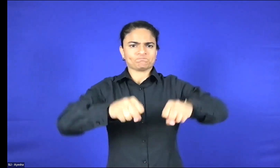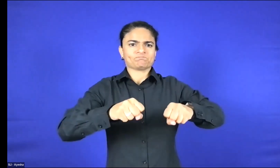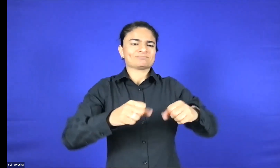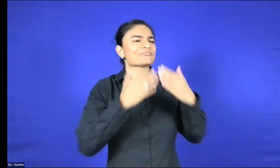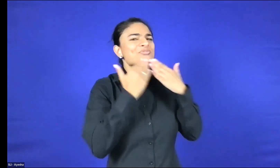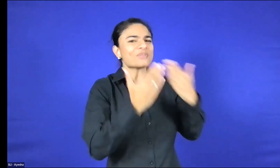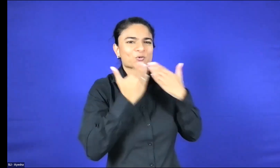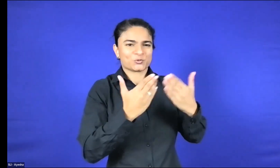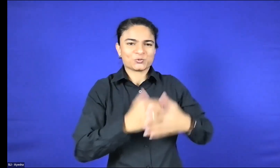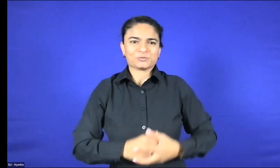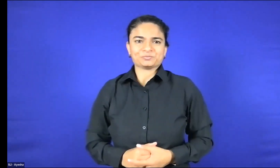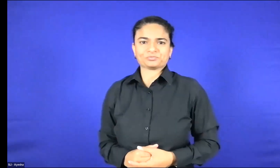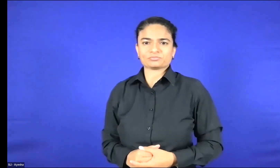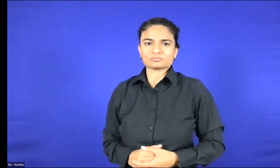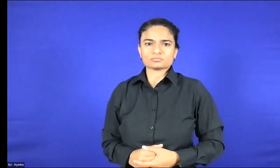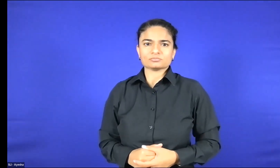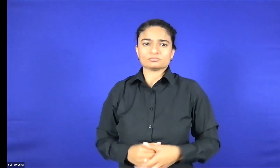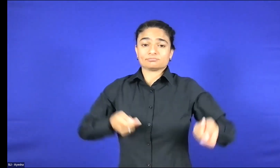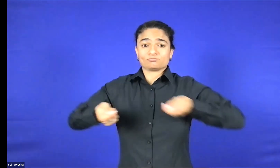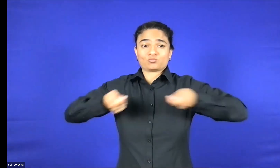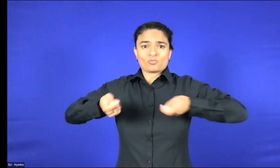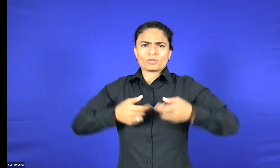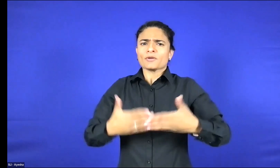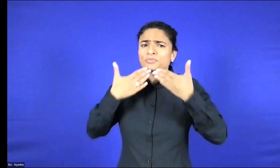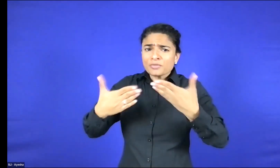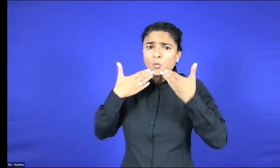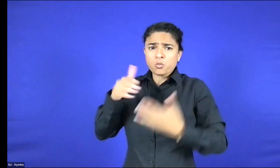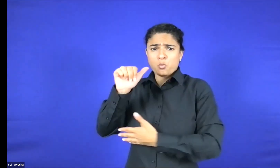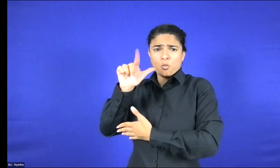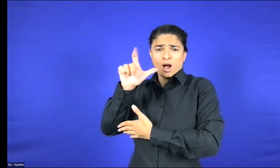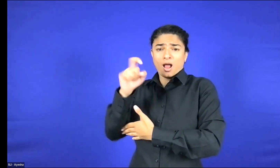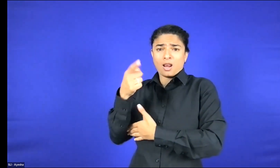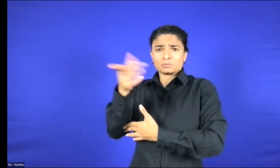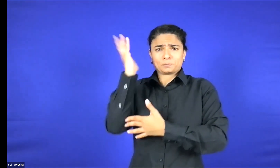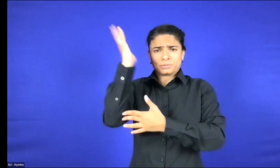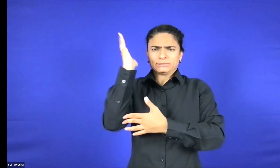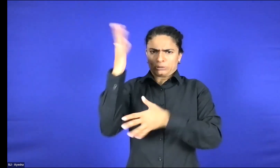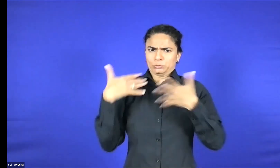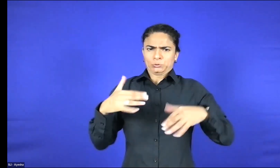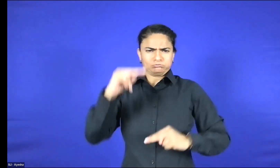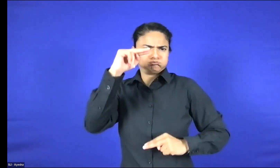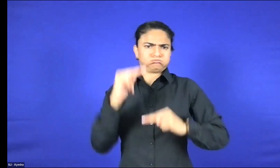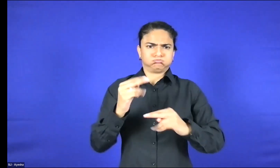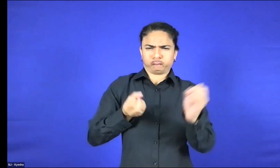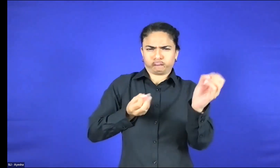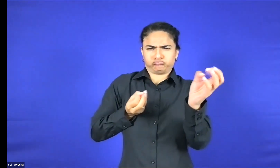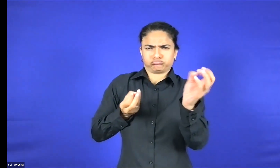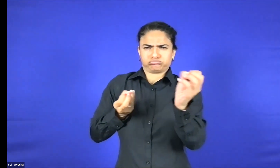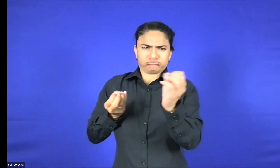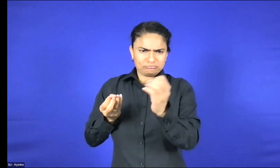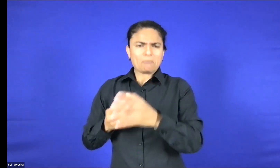topic and provided a comprehensive summary of various